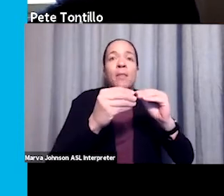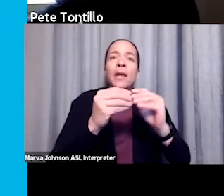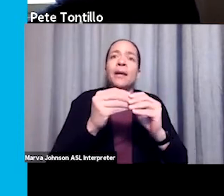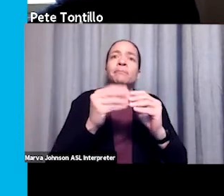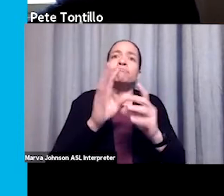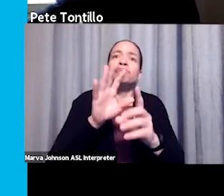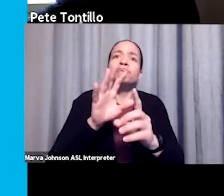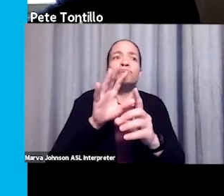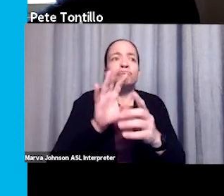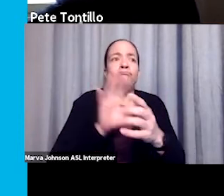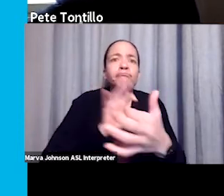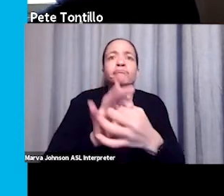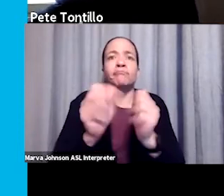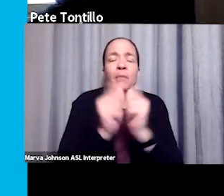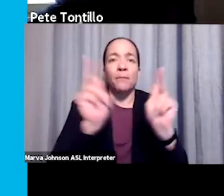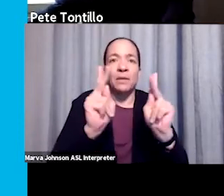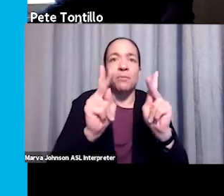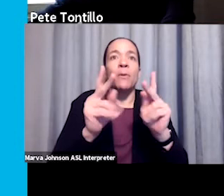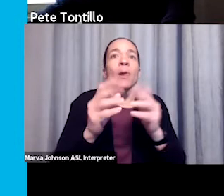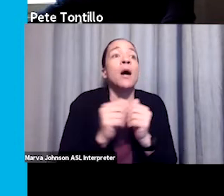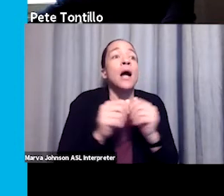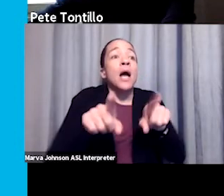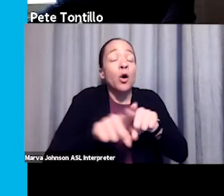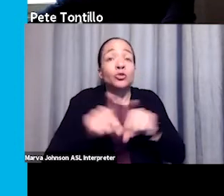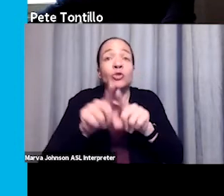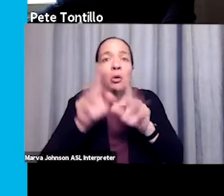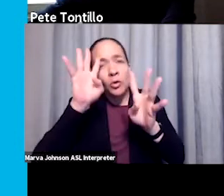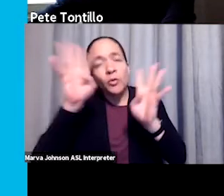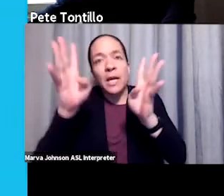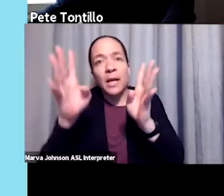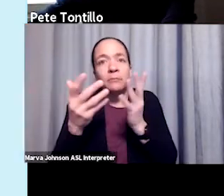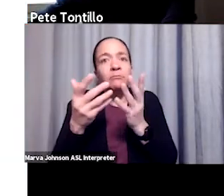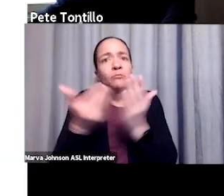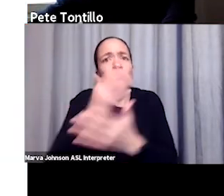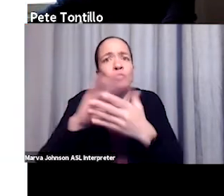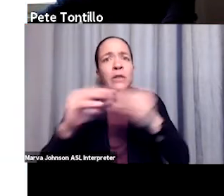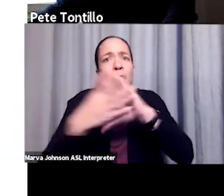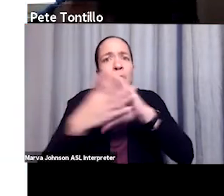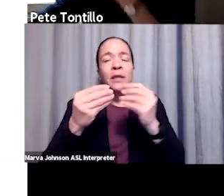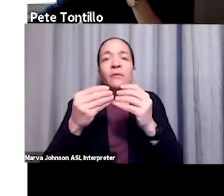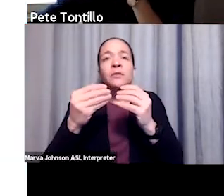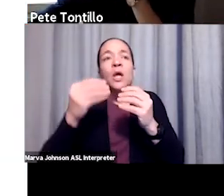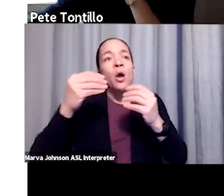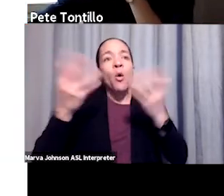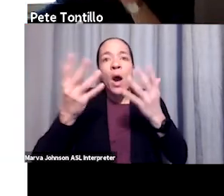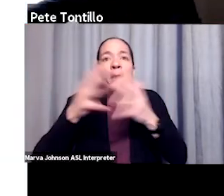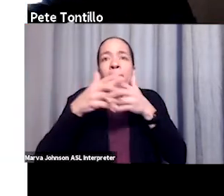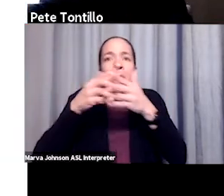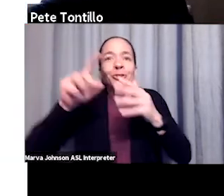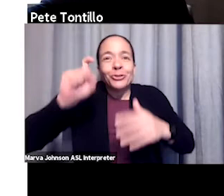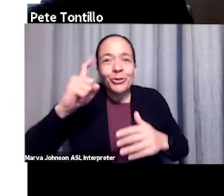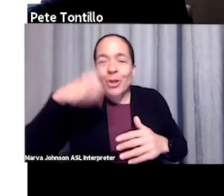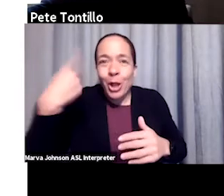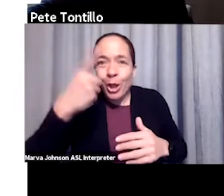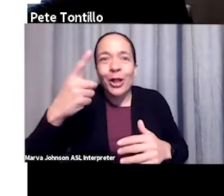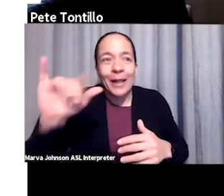narratives, and also to create new ones about the kind of country America is and ought to be. And this has its roots in